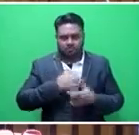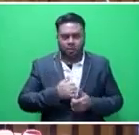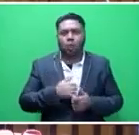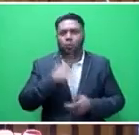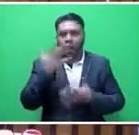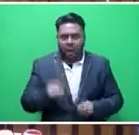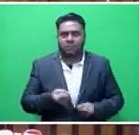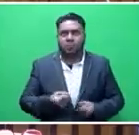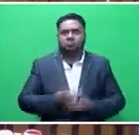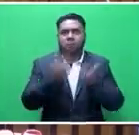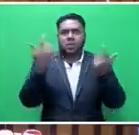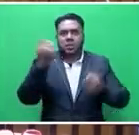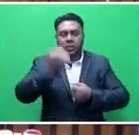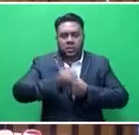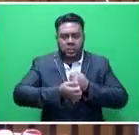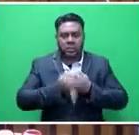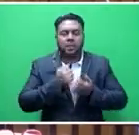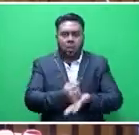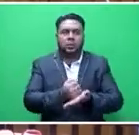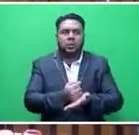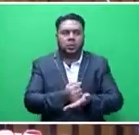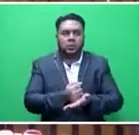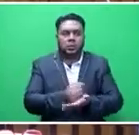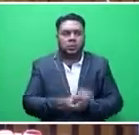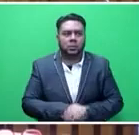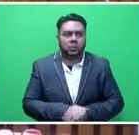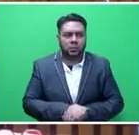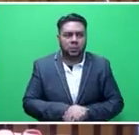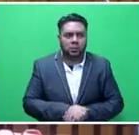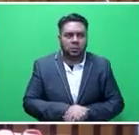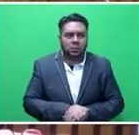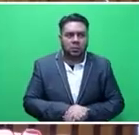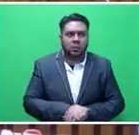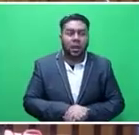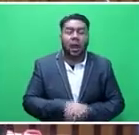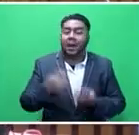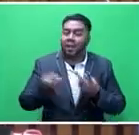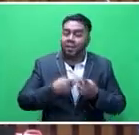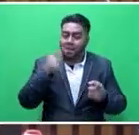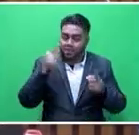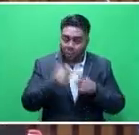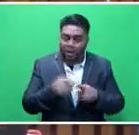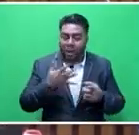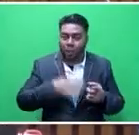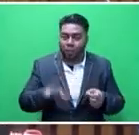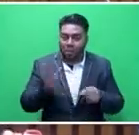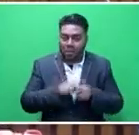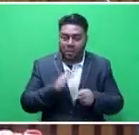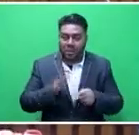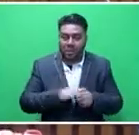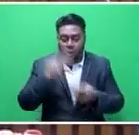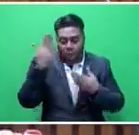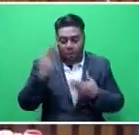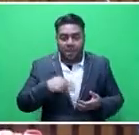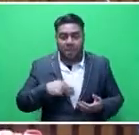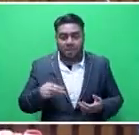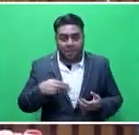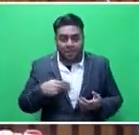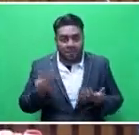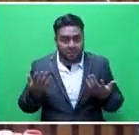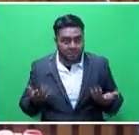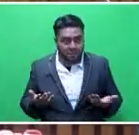support. Such support, Mr. Speaker, sir. And, Mr. Speaker, sir, the other point that I'd also like to make, Honourable Member, in fact,